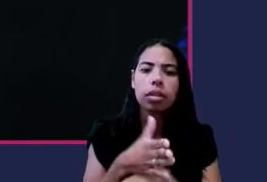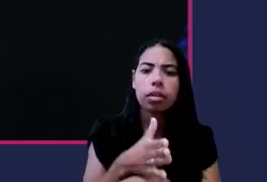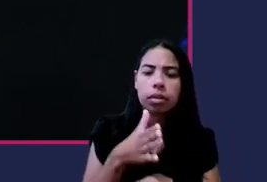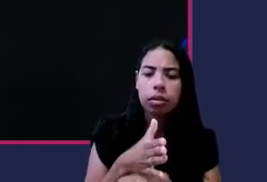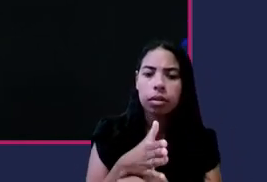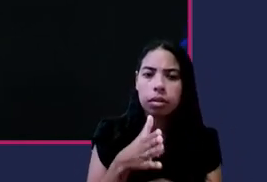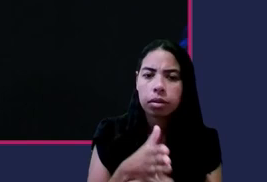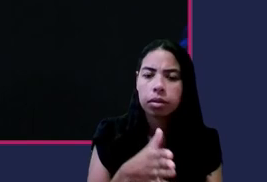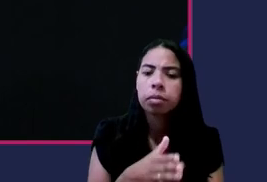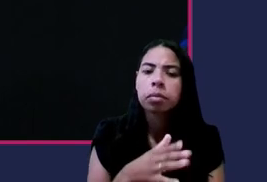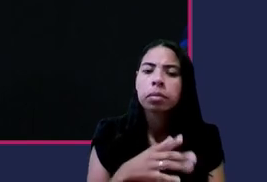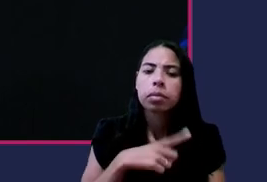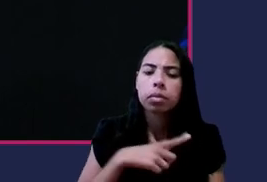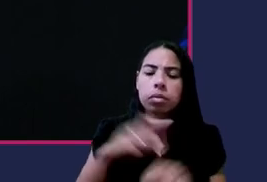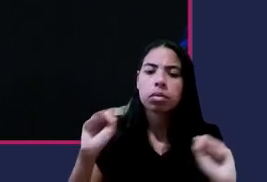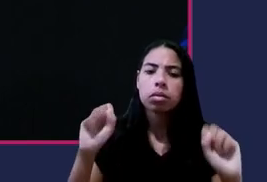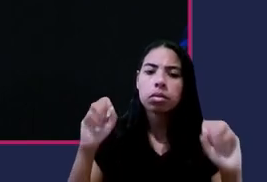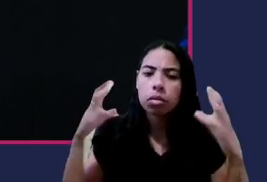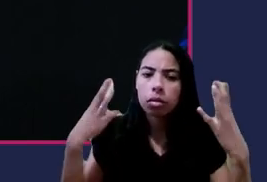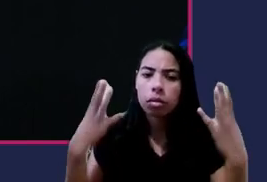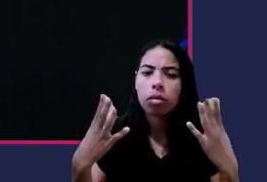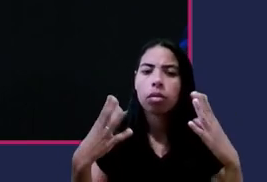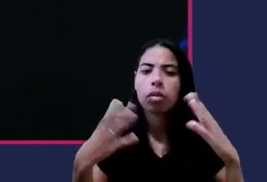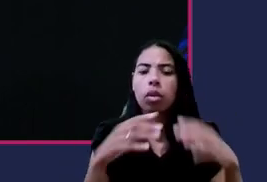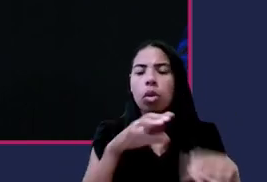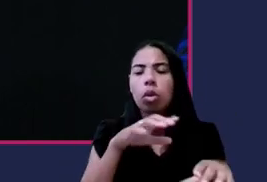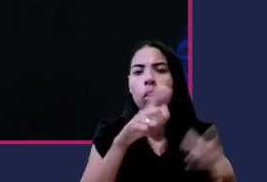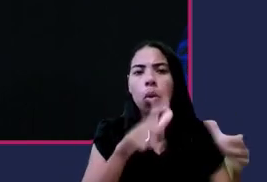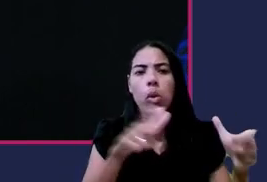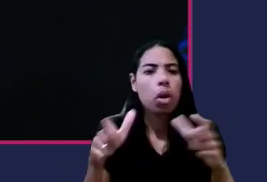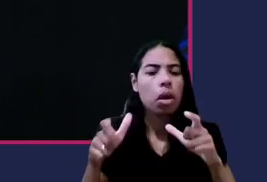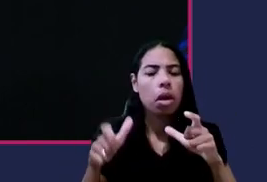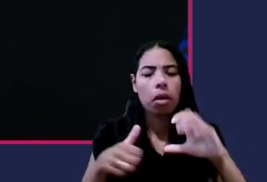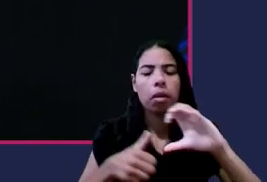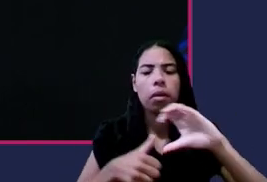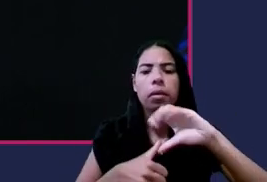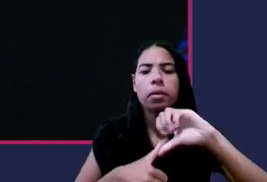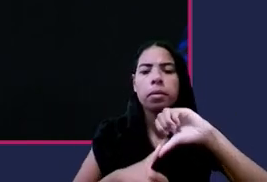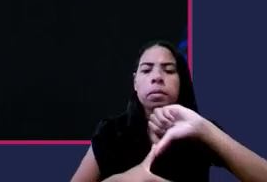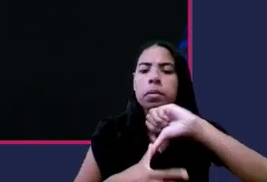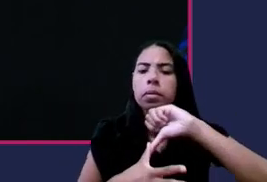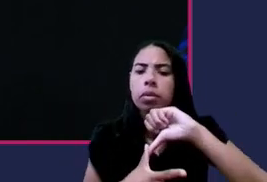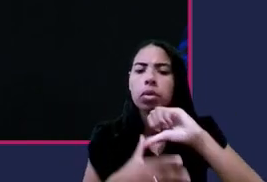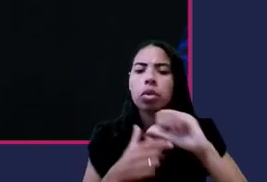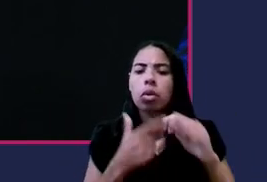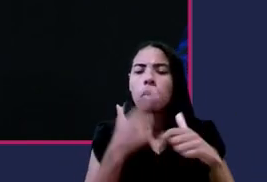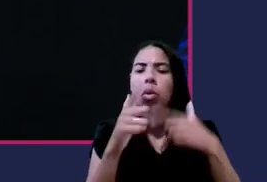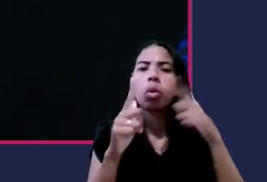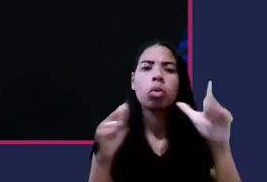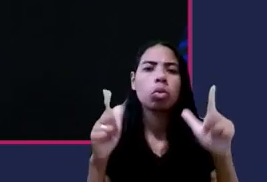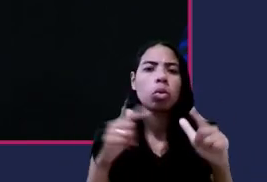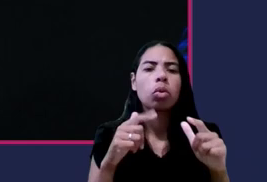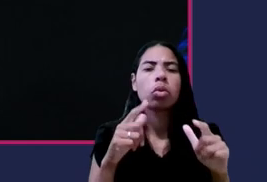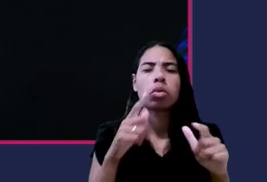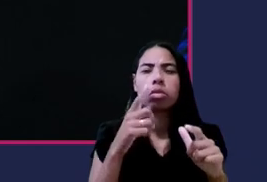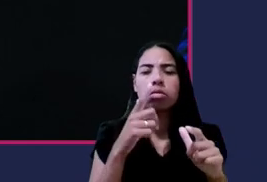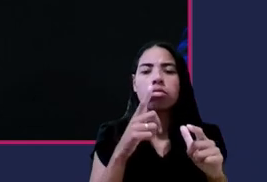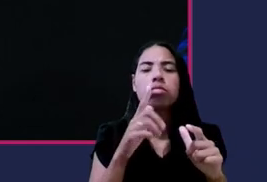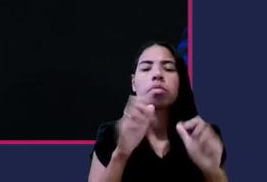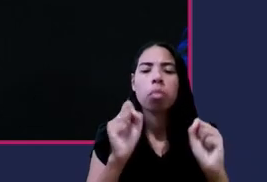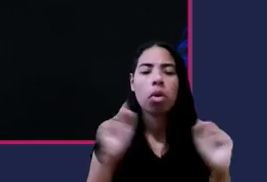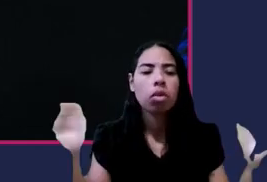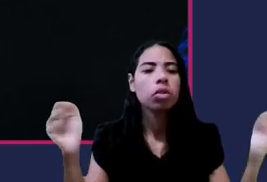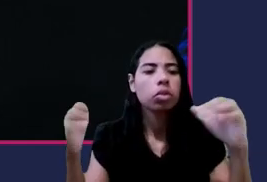here from Latin America. I had the opportunity to meet and get to know some of